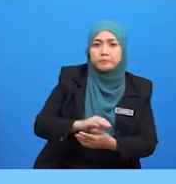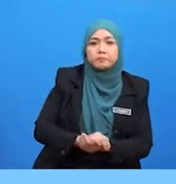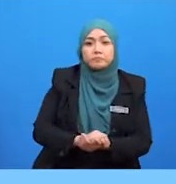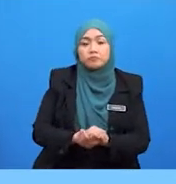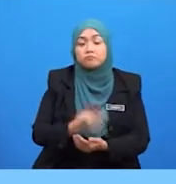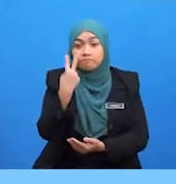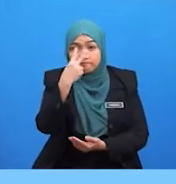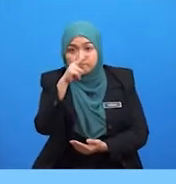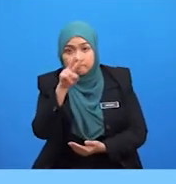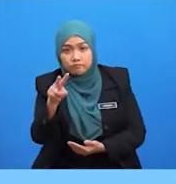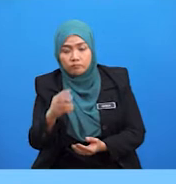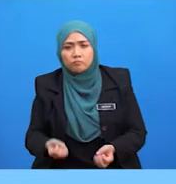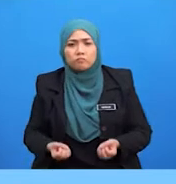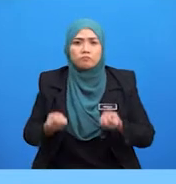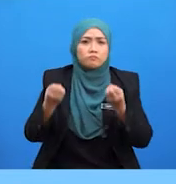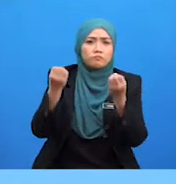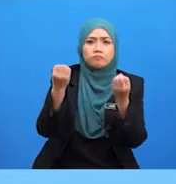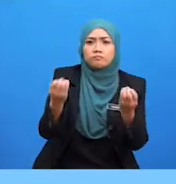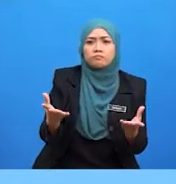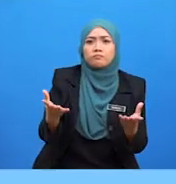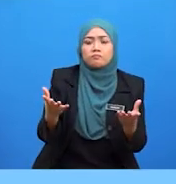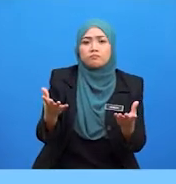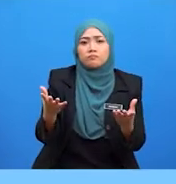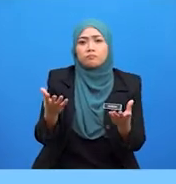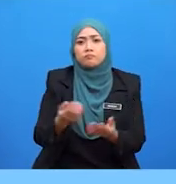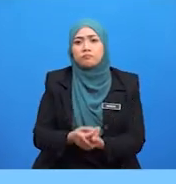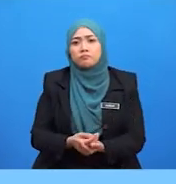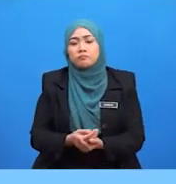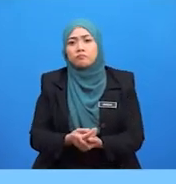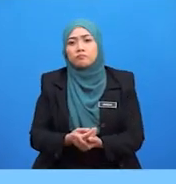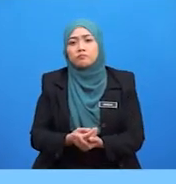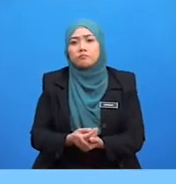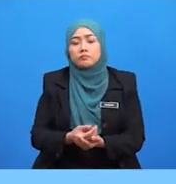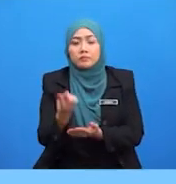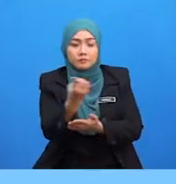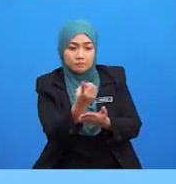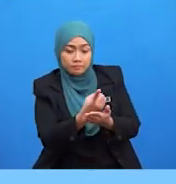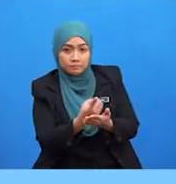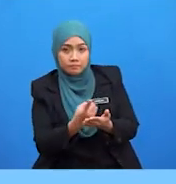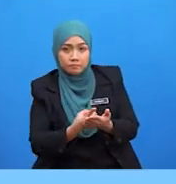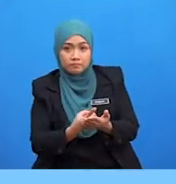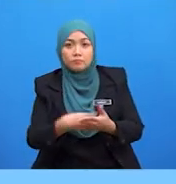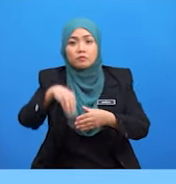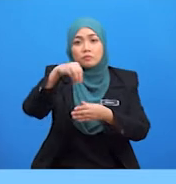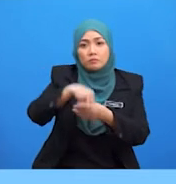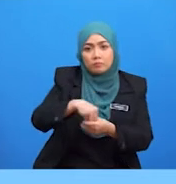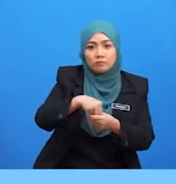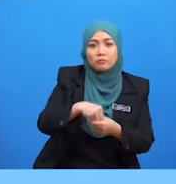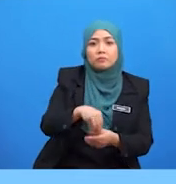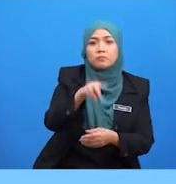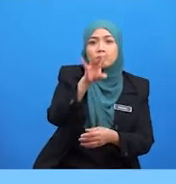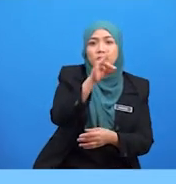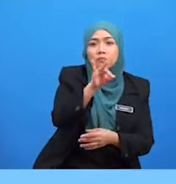So you see, many investors came up with their own designs in the 18th and 19th century.